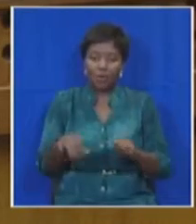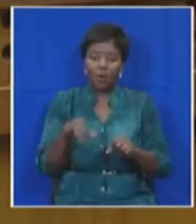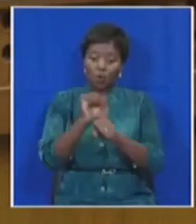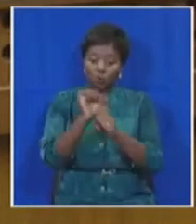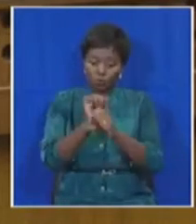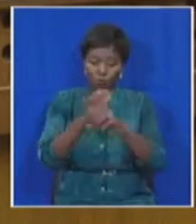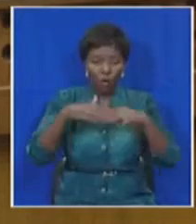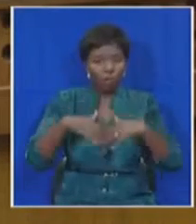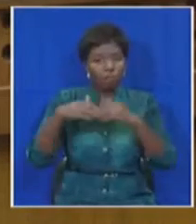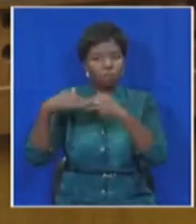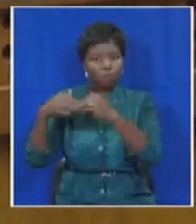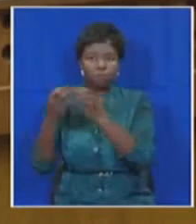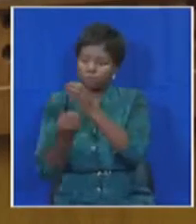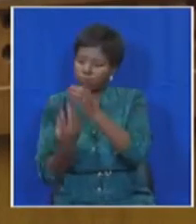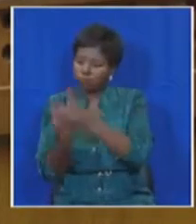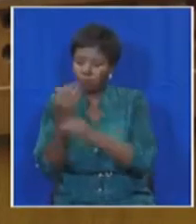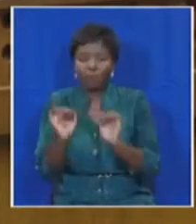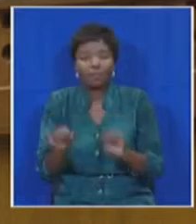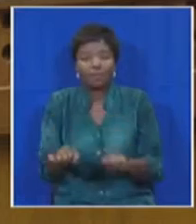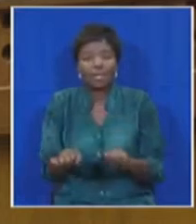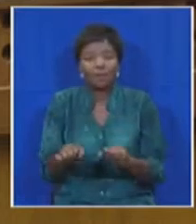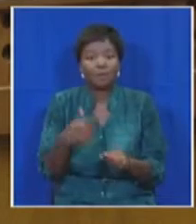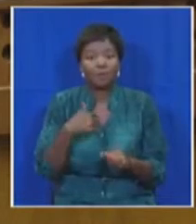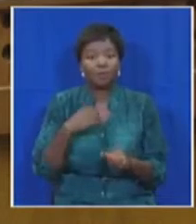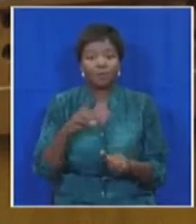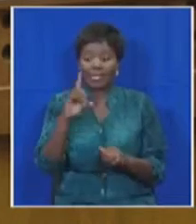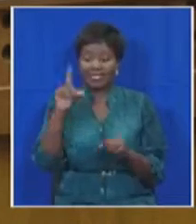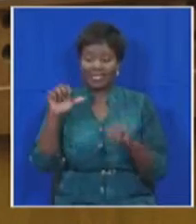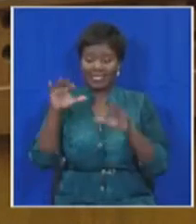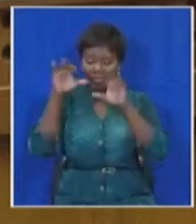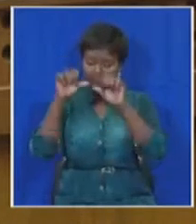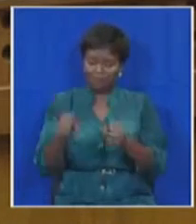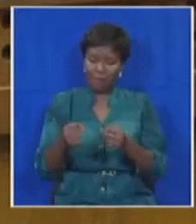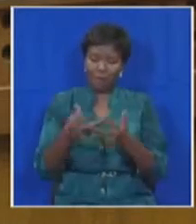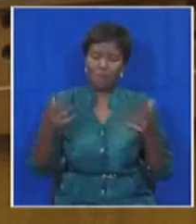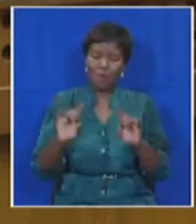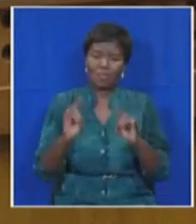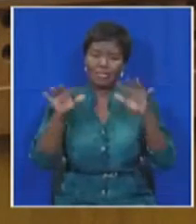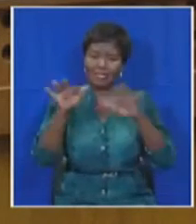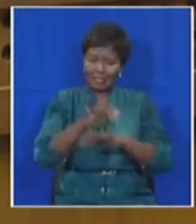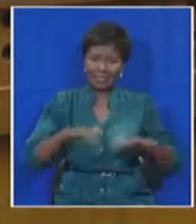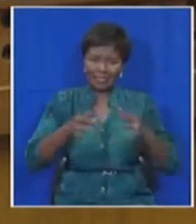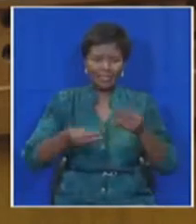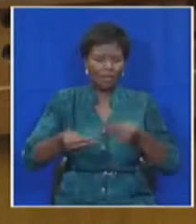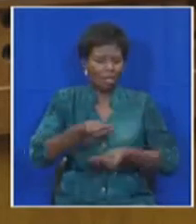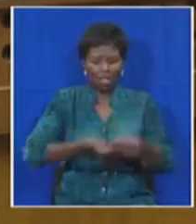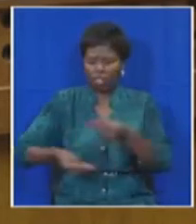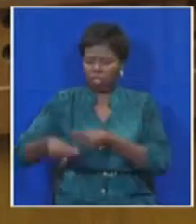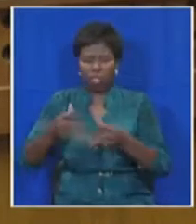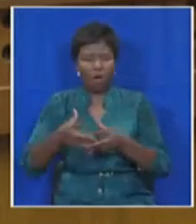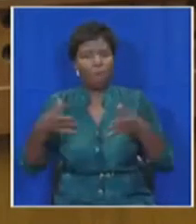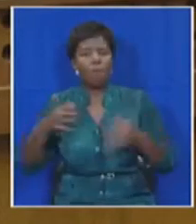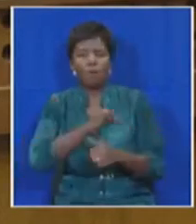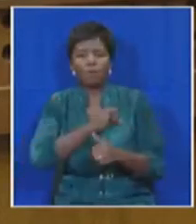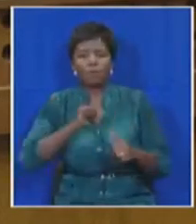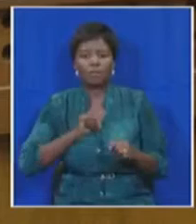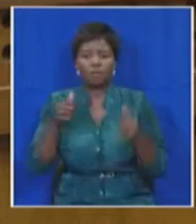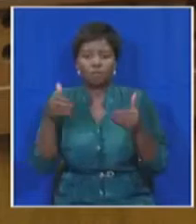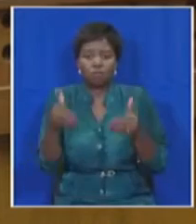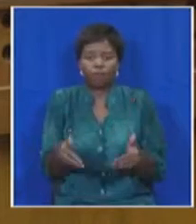growth. The DA has inherited metros saddled with widespread corruption and bloated administration. We will